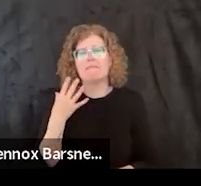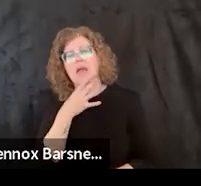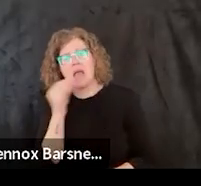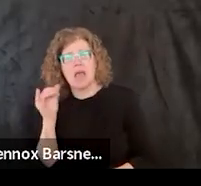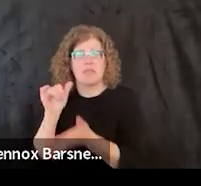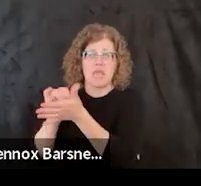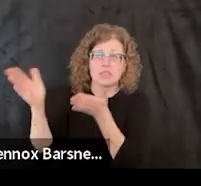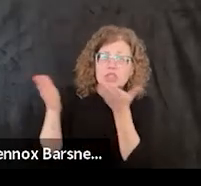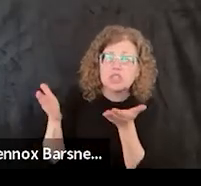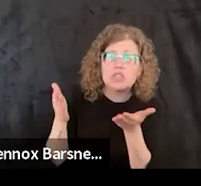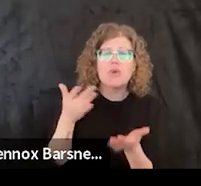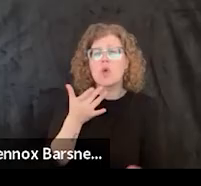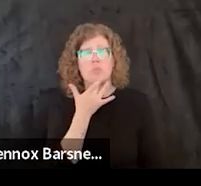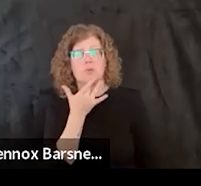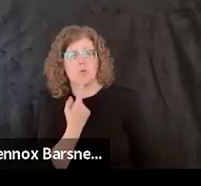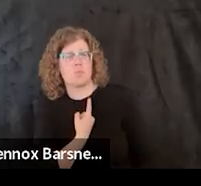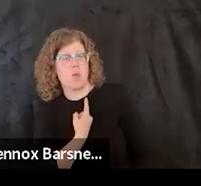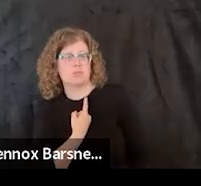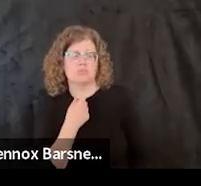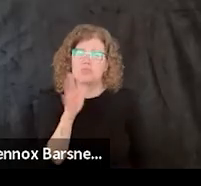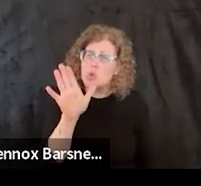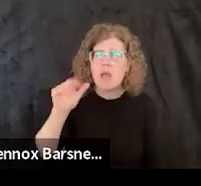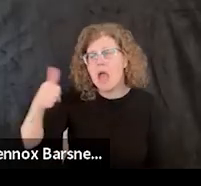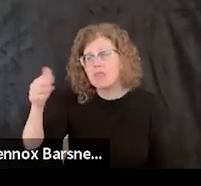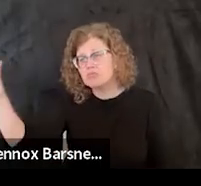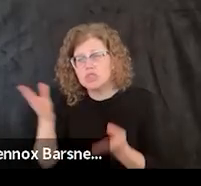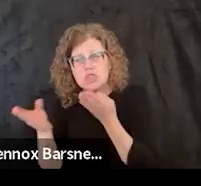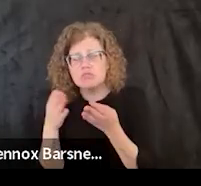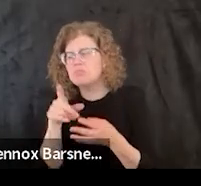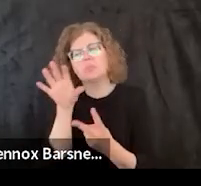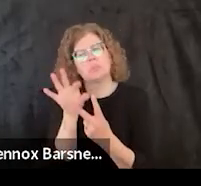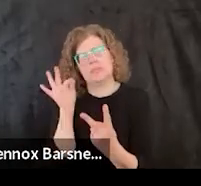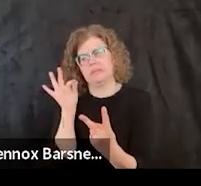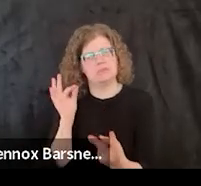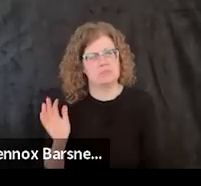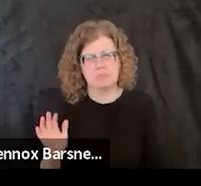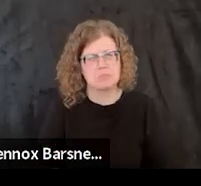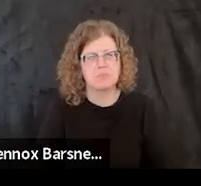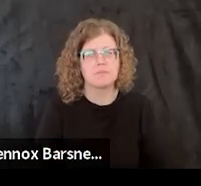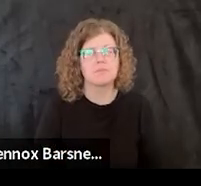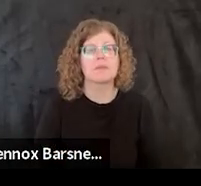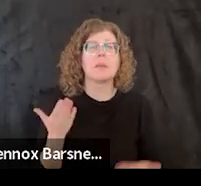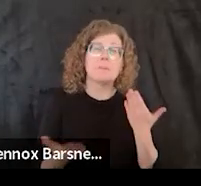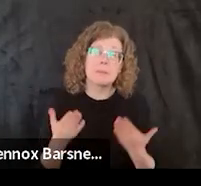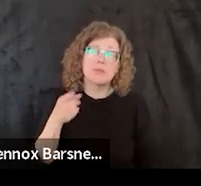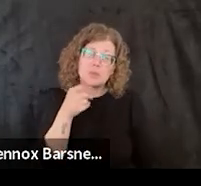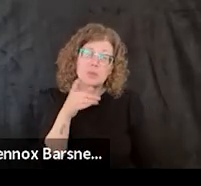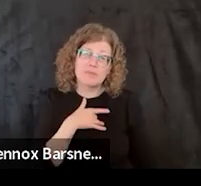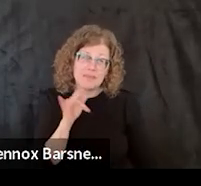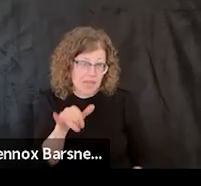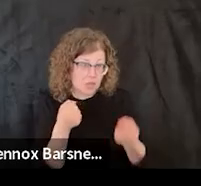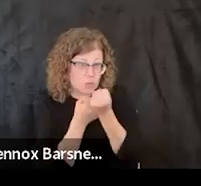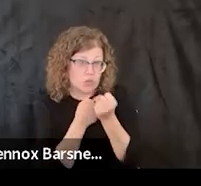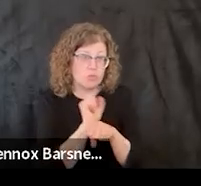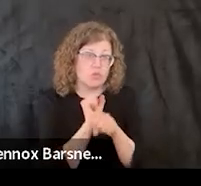of the application process. In fact, it can be helpful for you and your support person to connect with the Calgary Arts